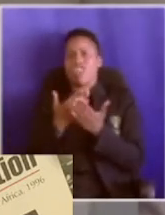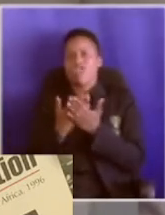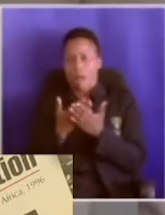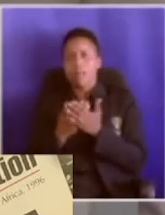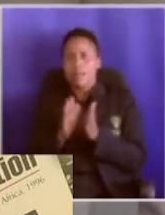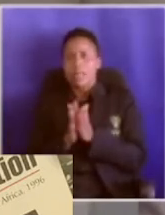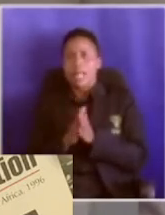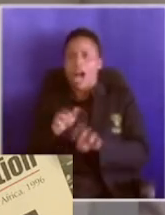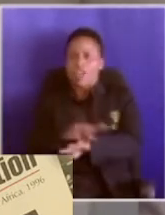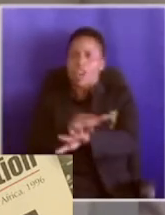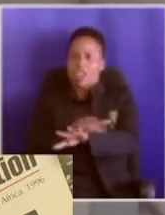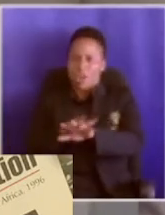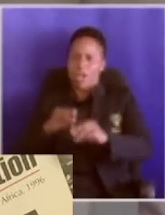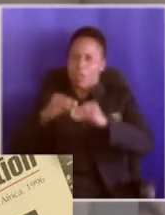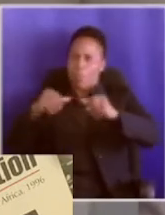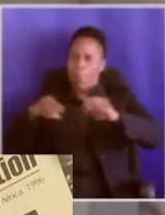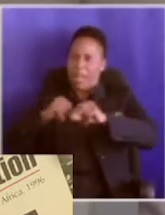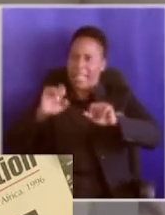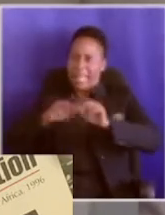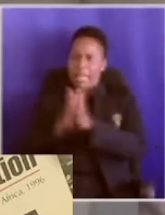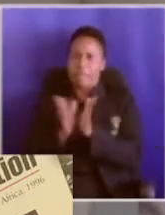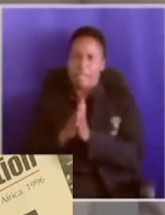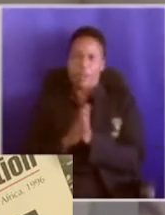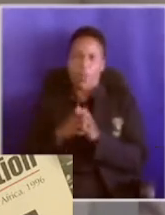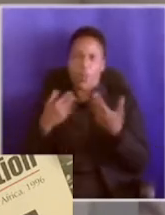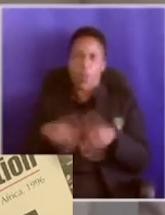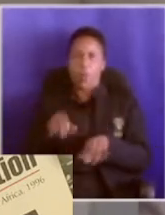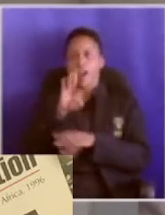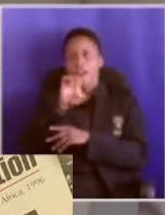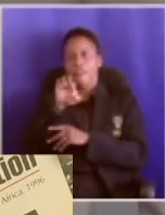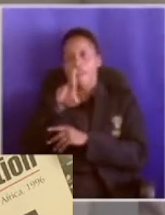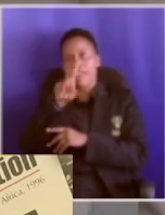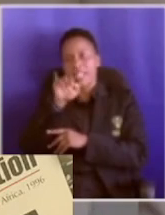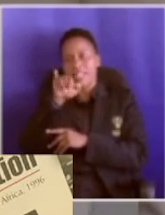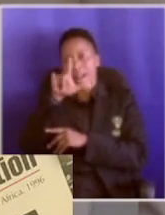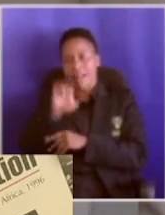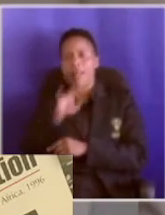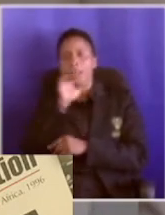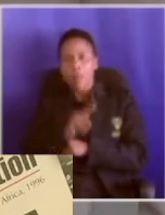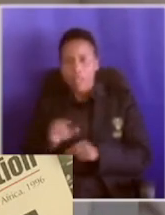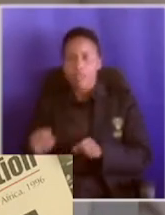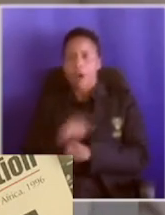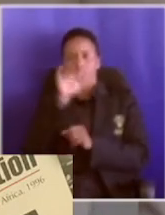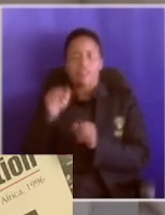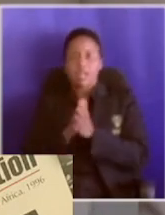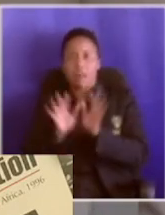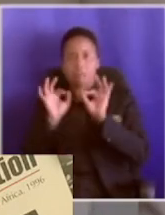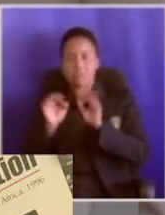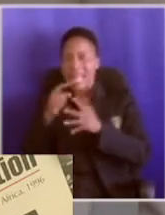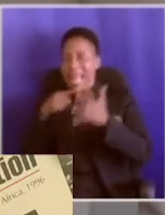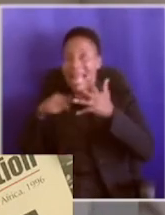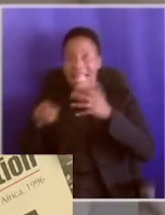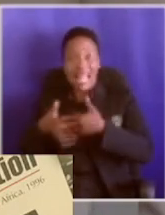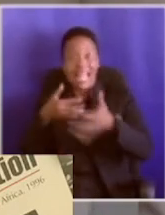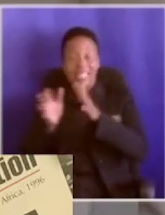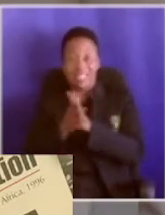soil. This implies that South Africa is not conducive for the type of agriculture envisioned